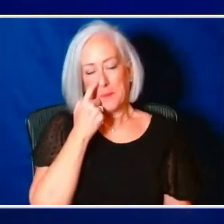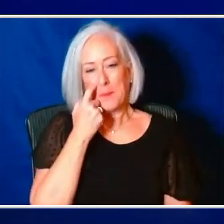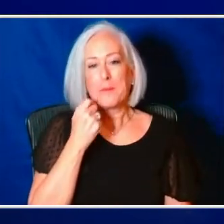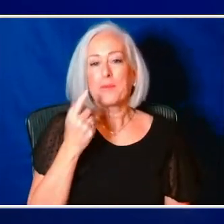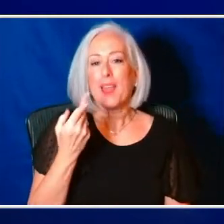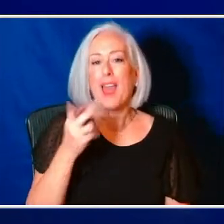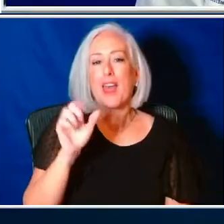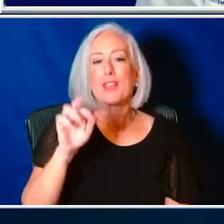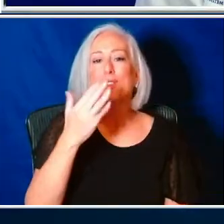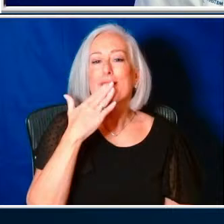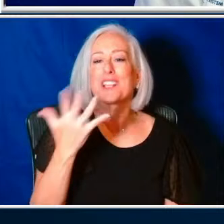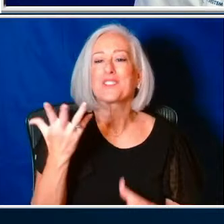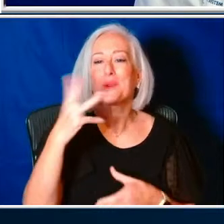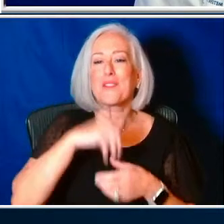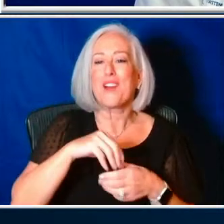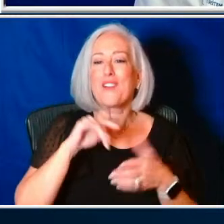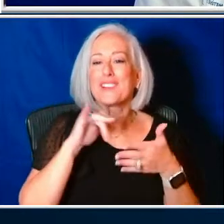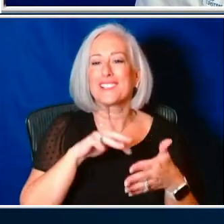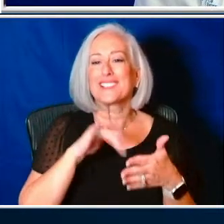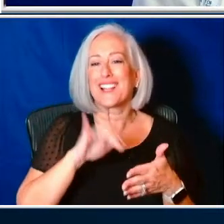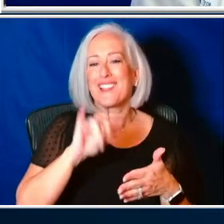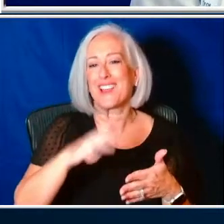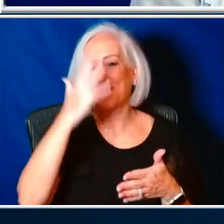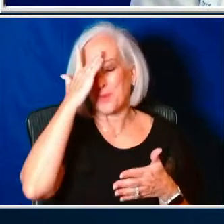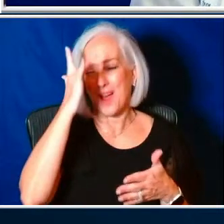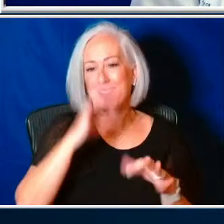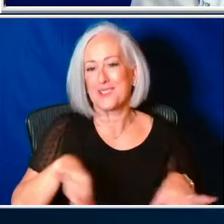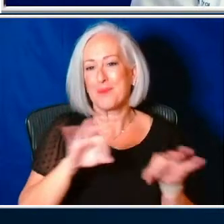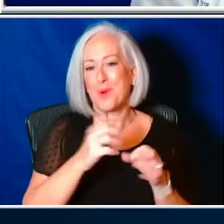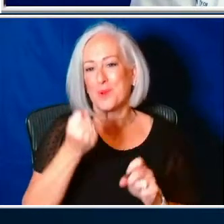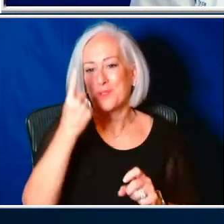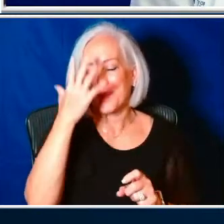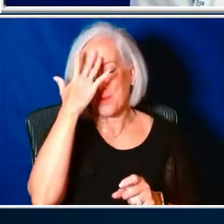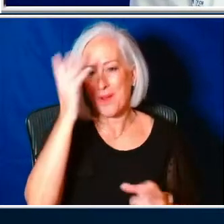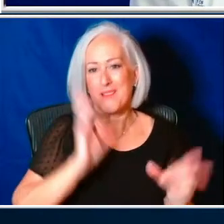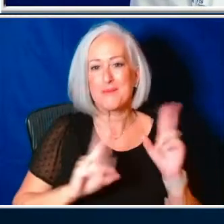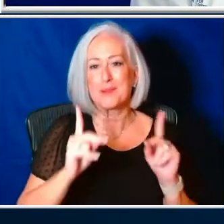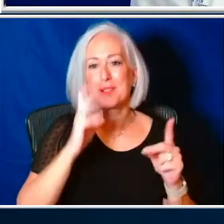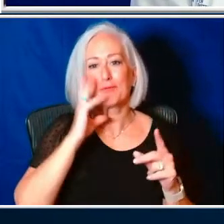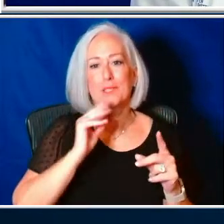us understand why people have a hard time breathing. Heather, final thoughts from you.